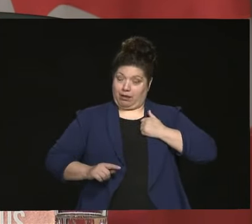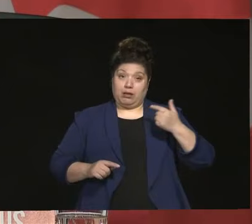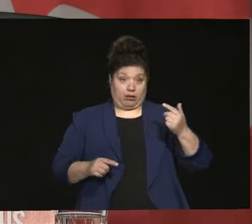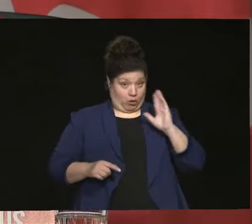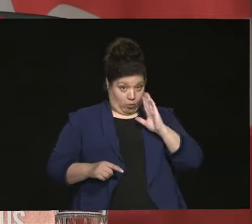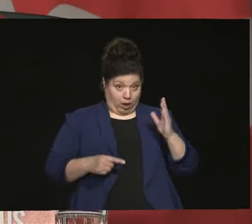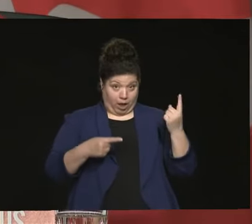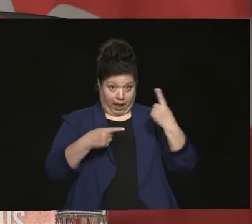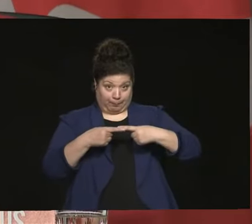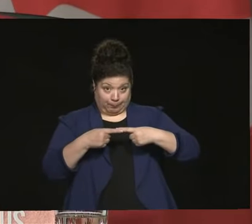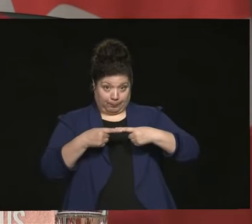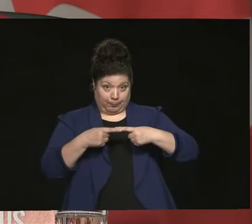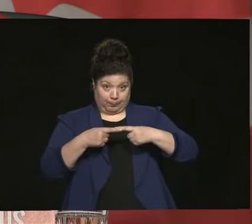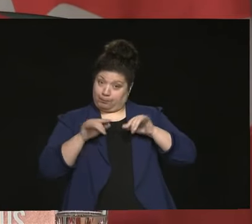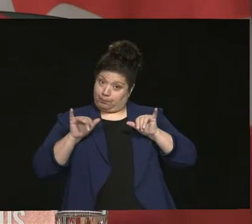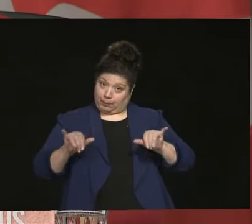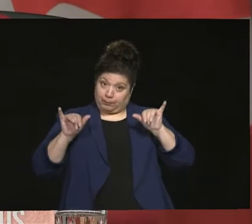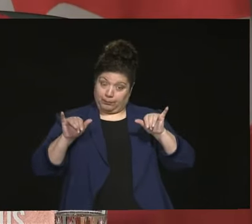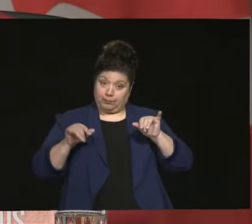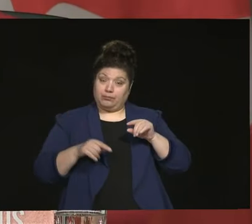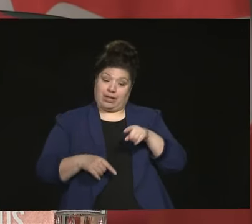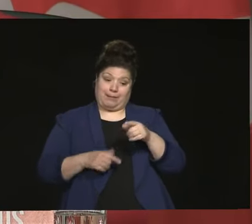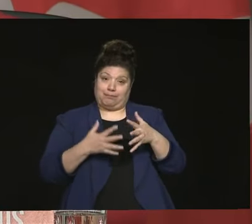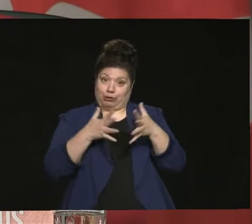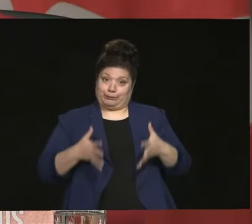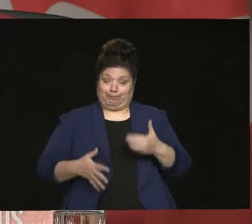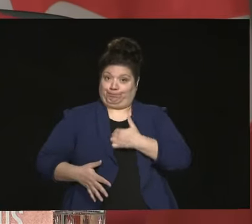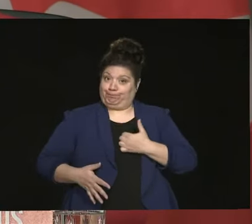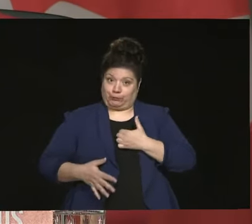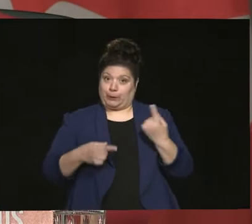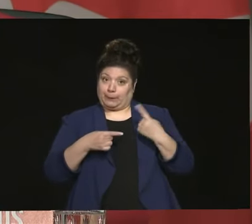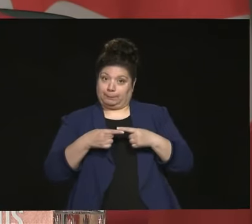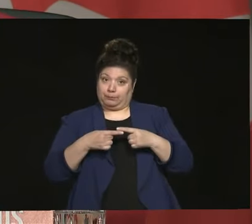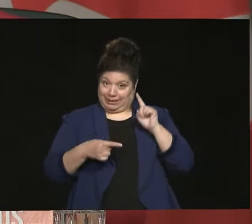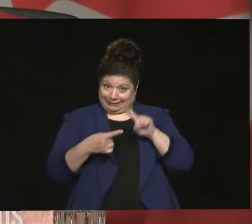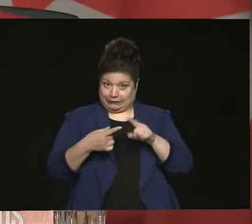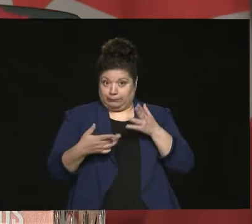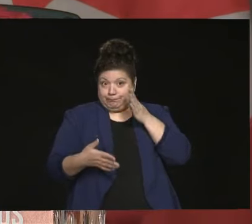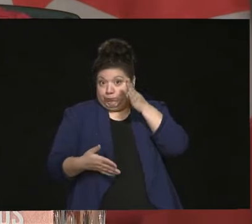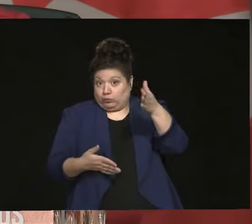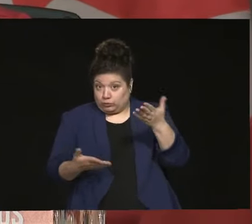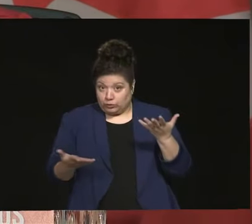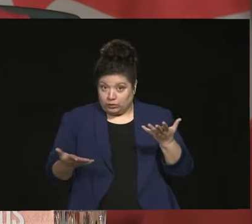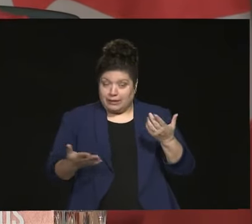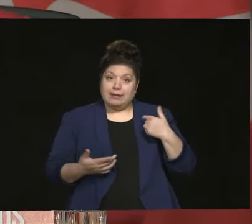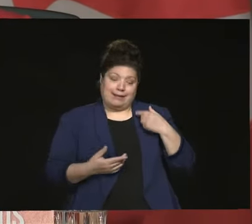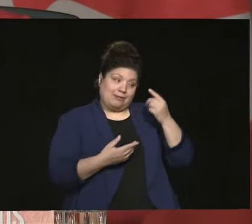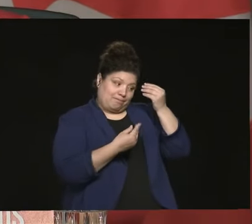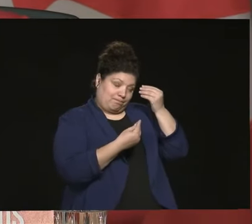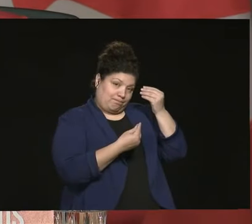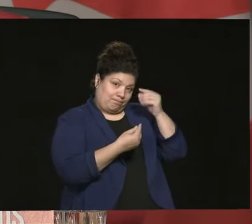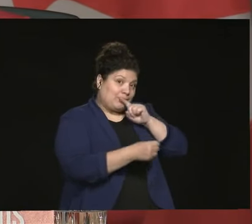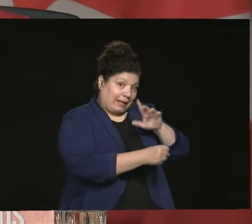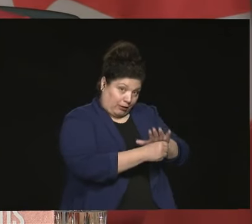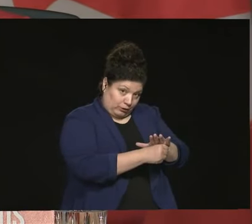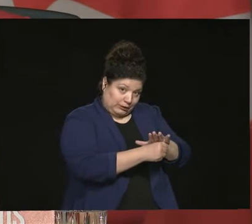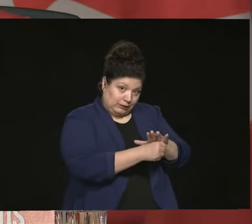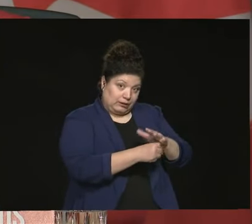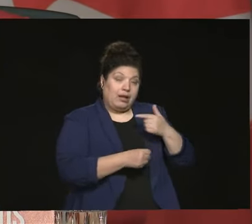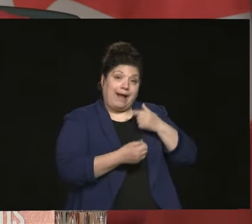to do so? I can guarantee one thing, and I can offer some information. What I can guarantee